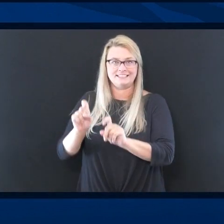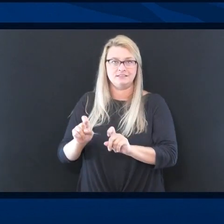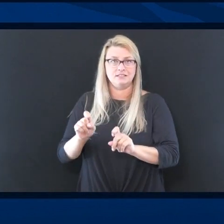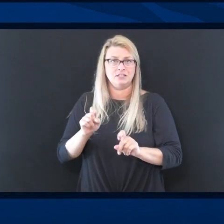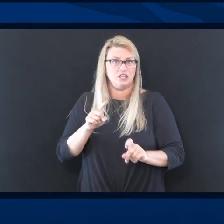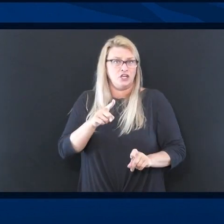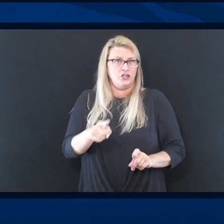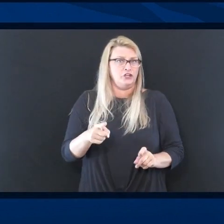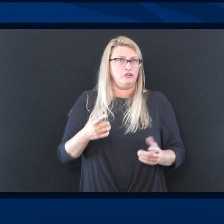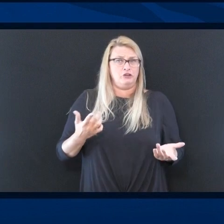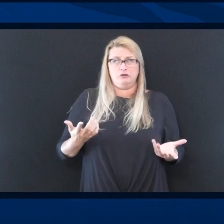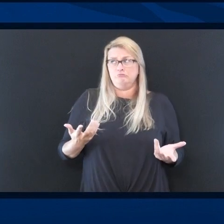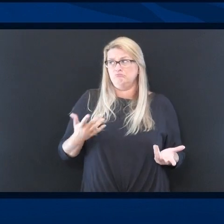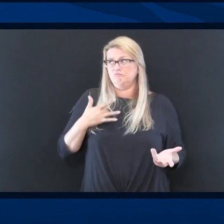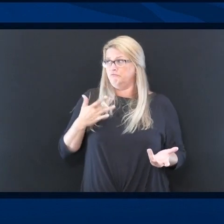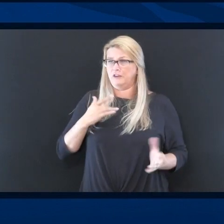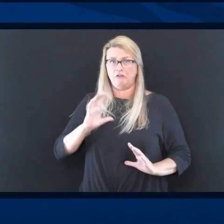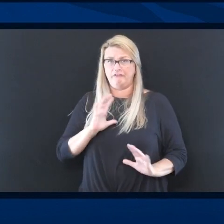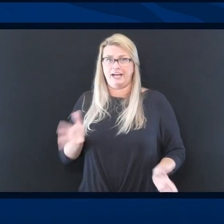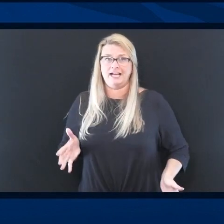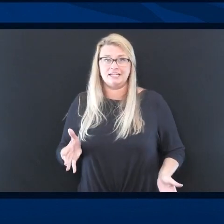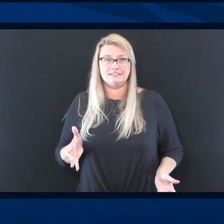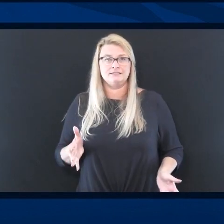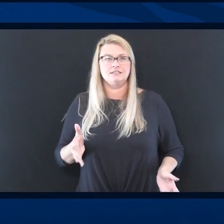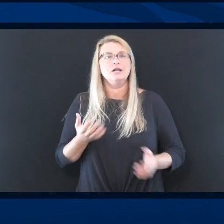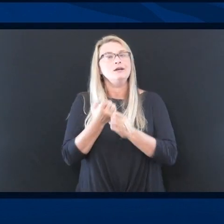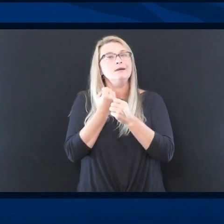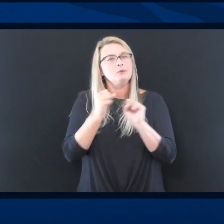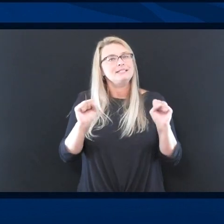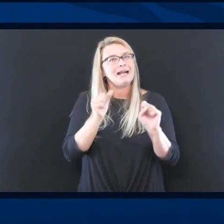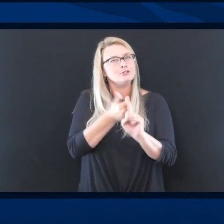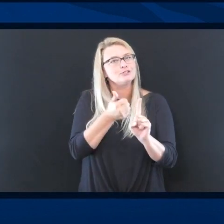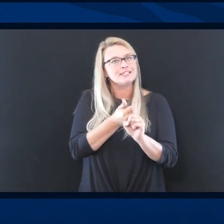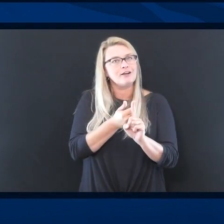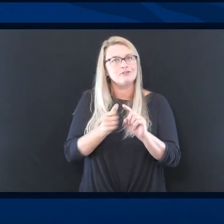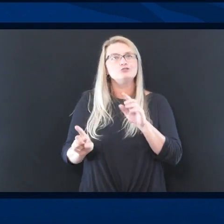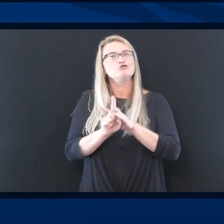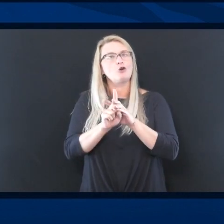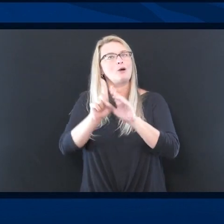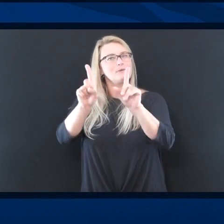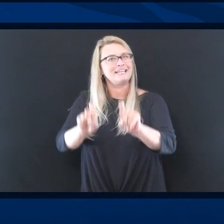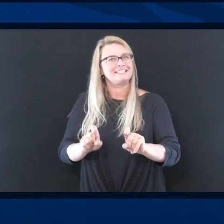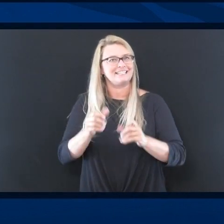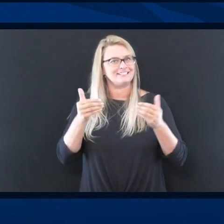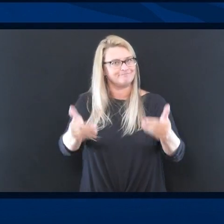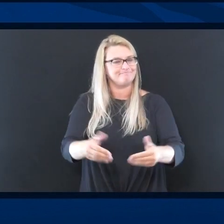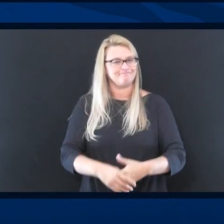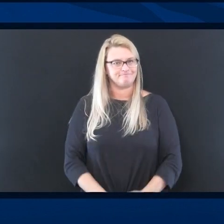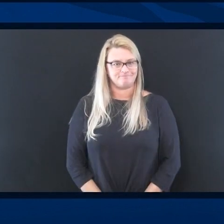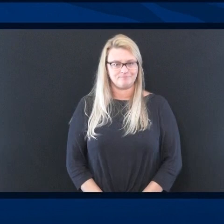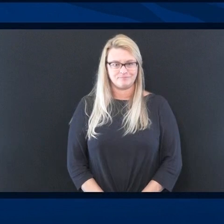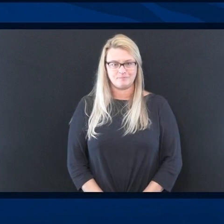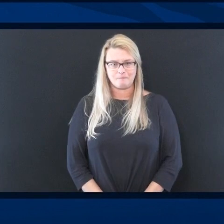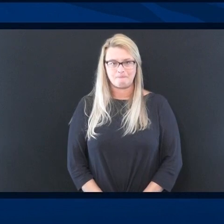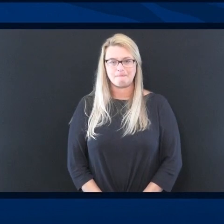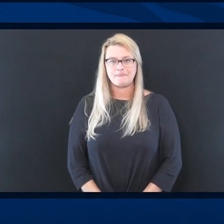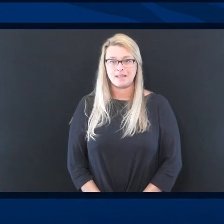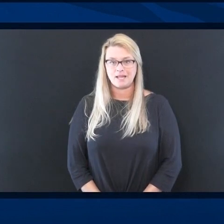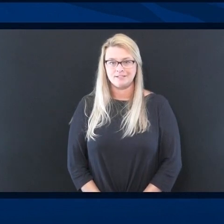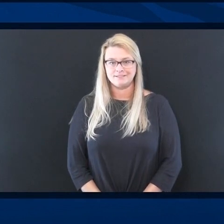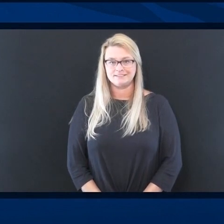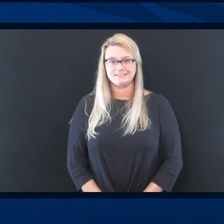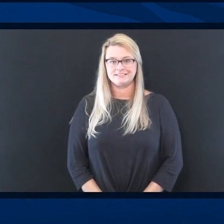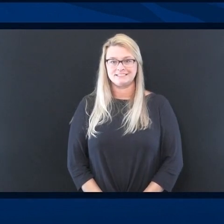any exposures and you have no symptoms, be smart, protect yourself, but show up and get tested. Amjad, are you good with that